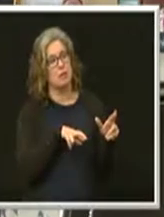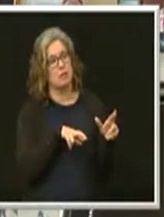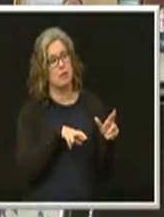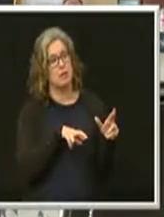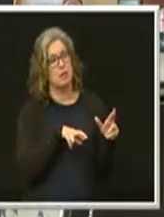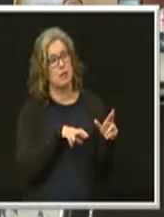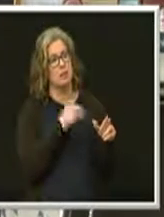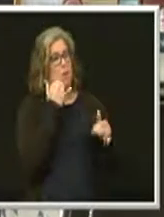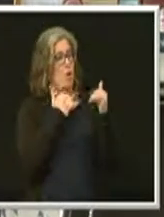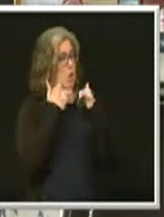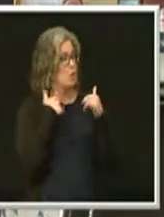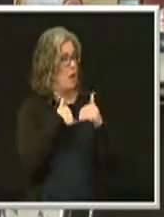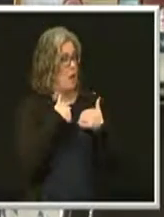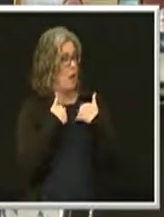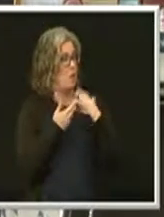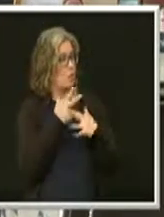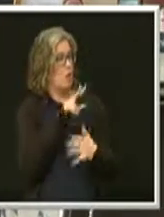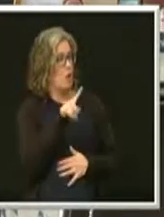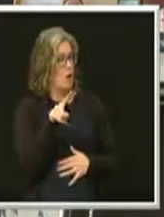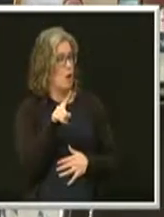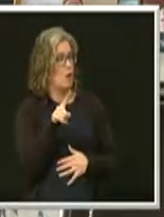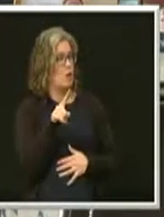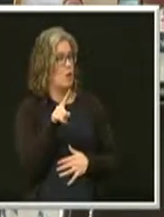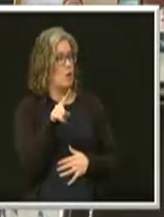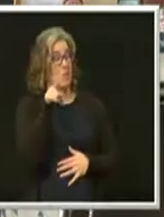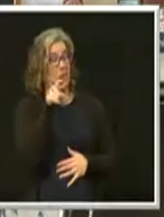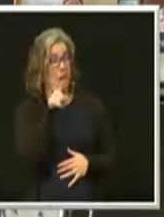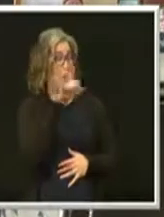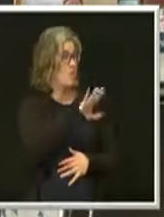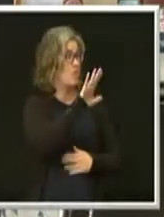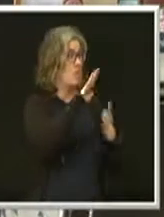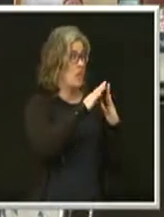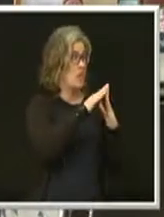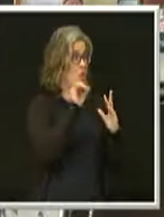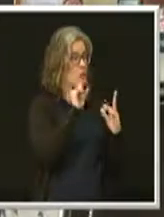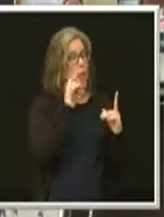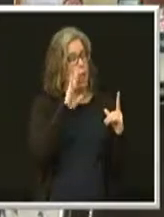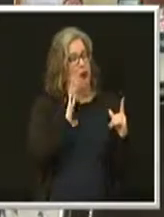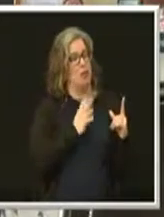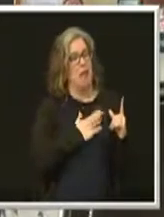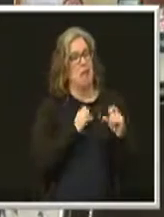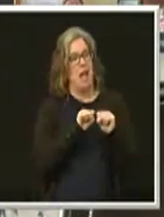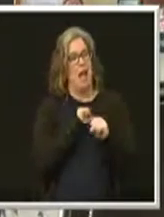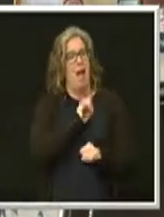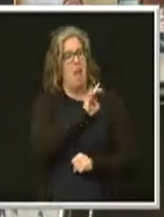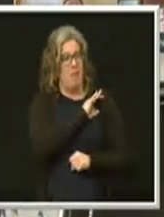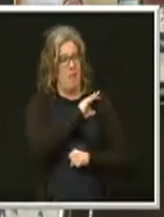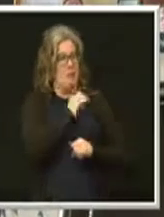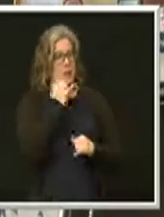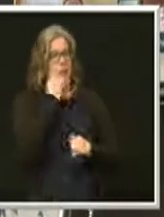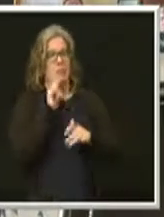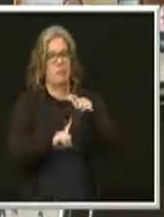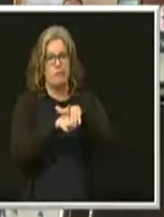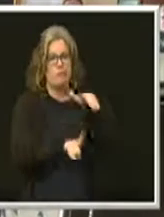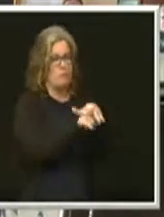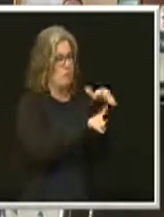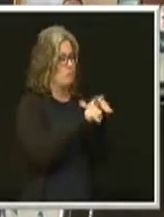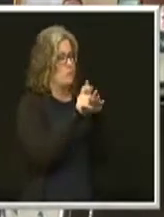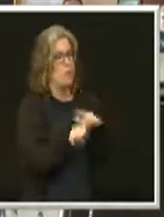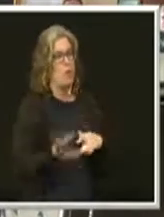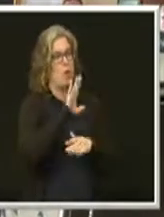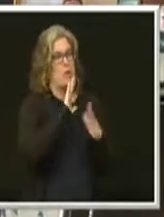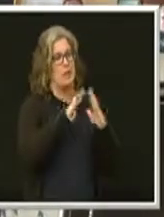the calls that we get in through 311 through there and throughout the city. So, our staff are making calls throughout Metro Louisville.